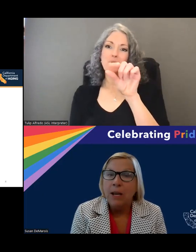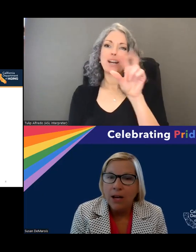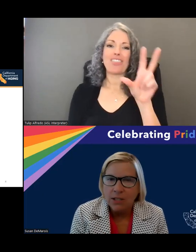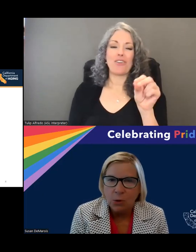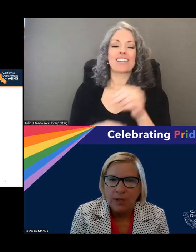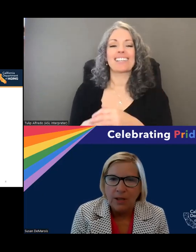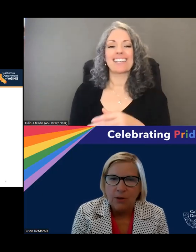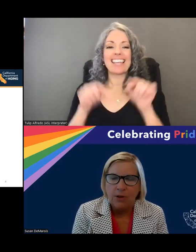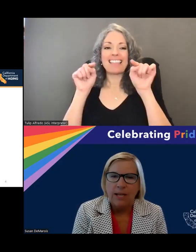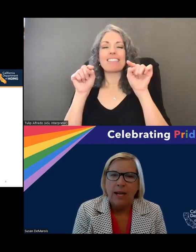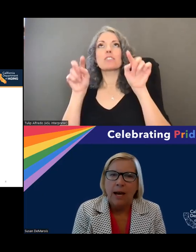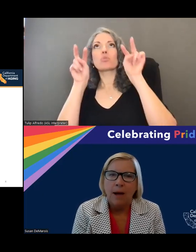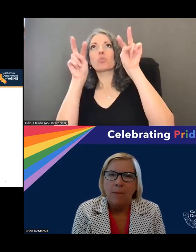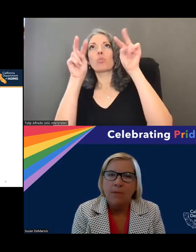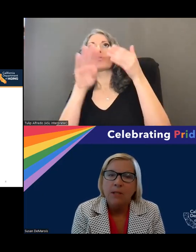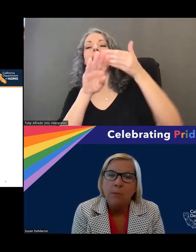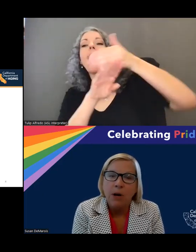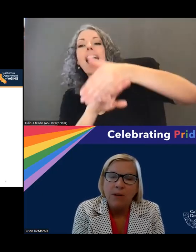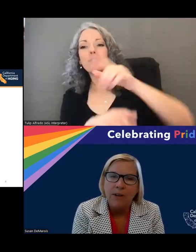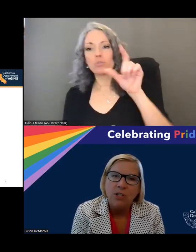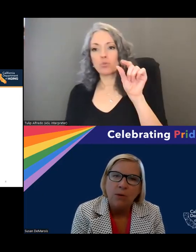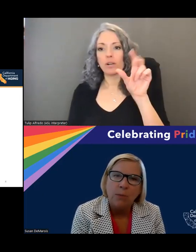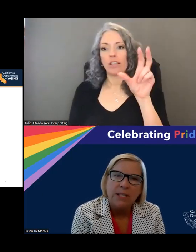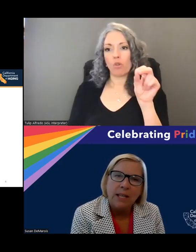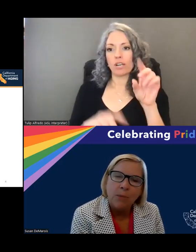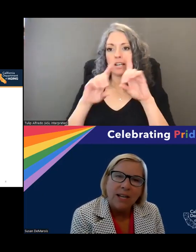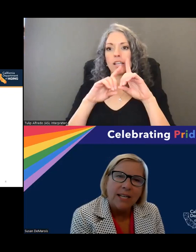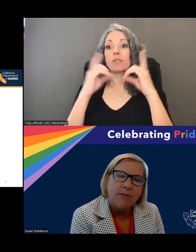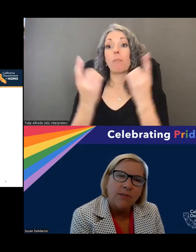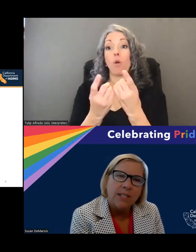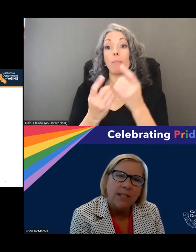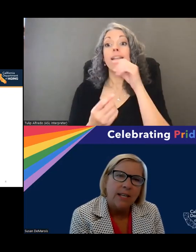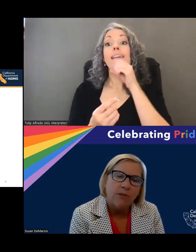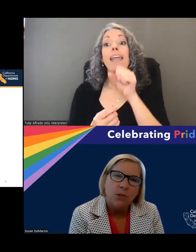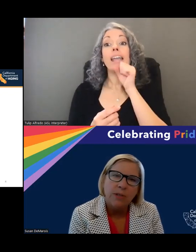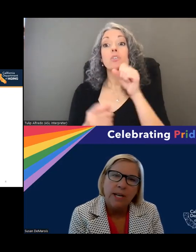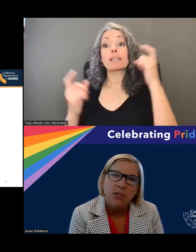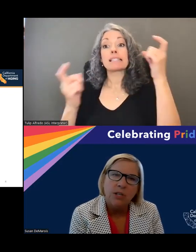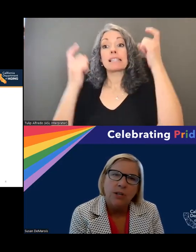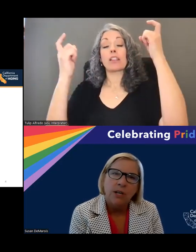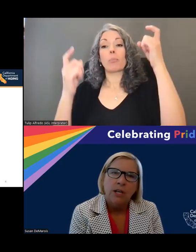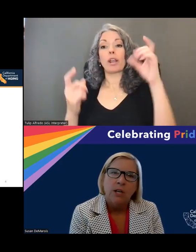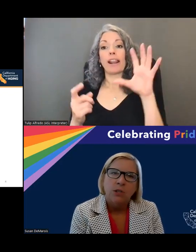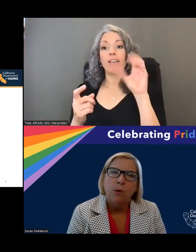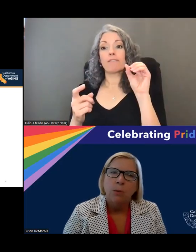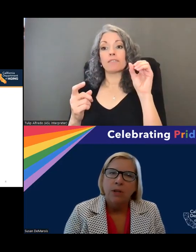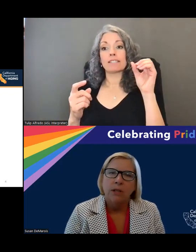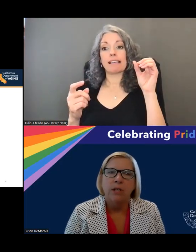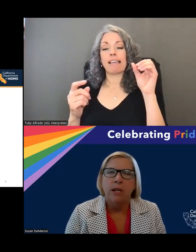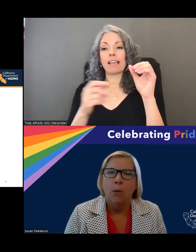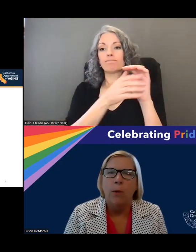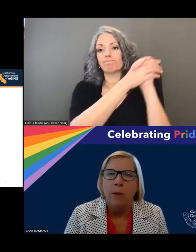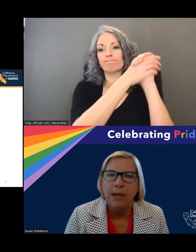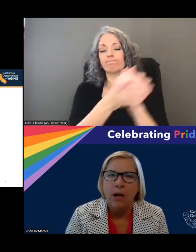looks beyond 2030. The Department of Aging will be celebrating its 50th anniversary next year. So we're